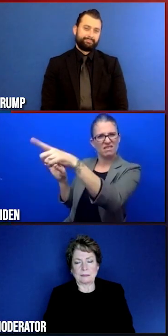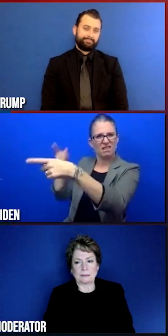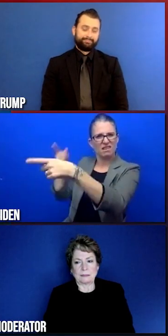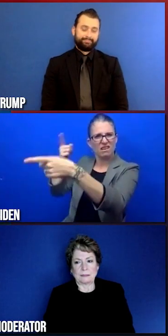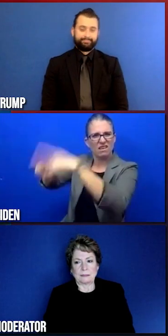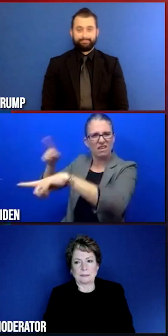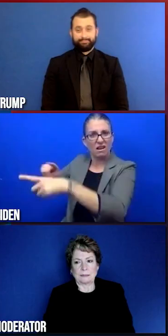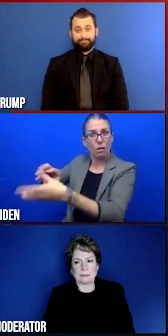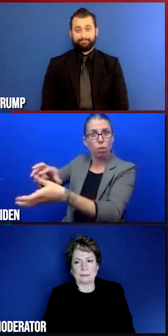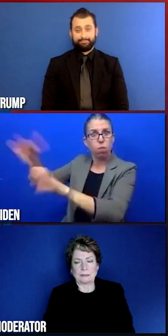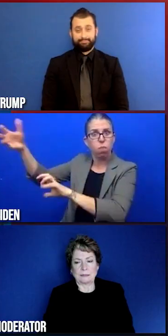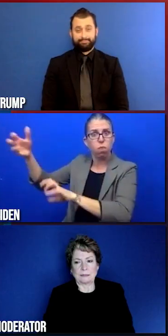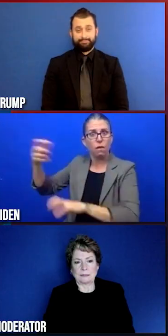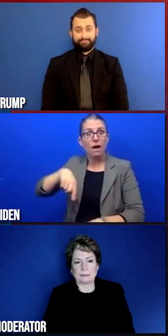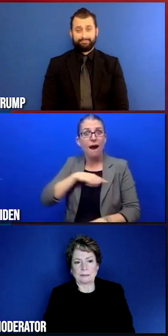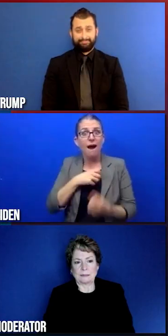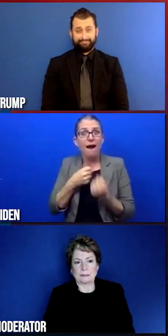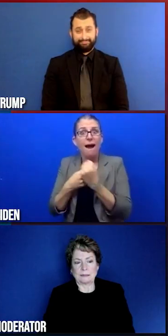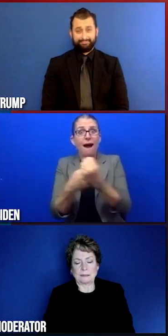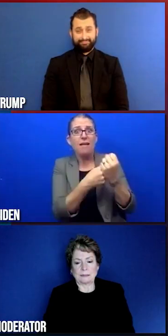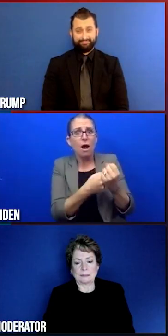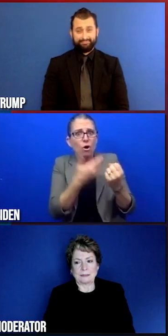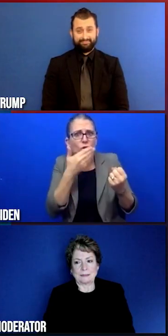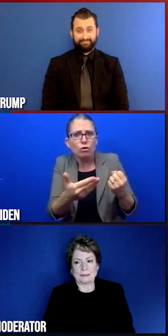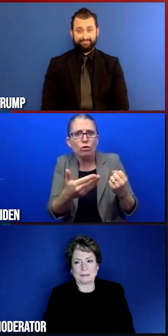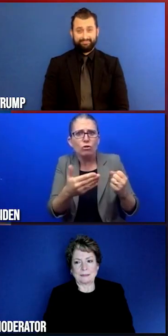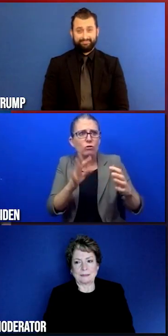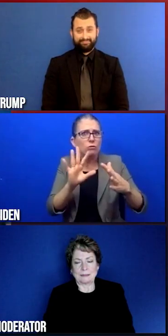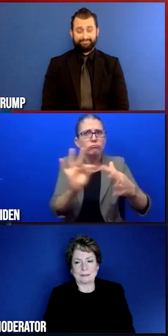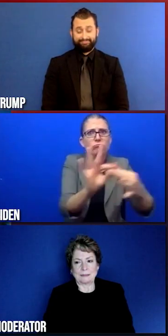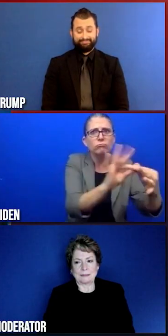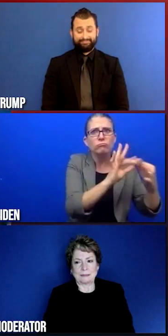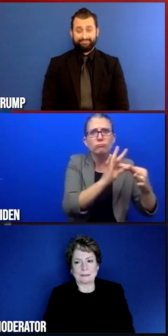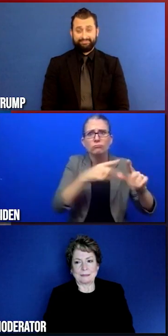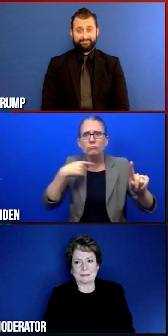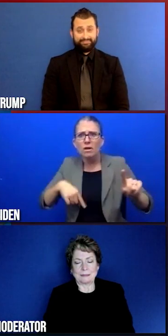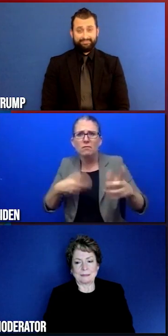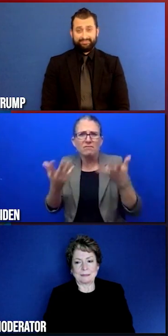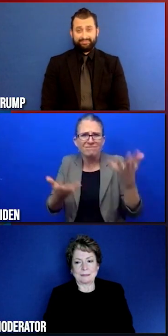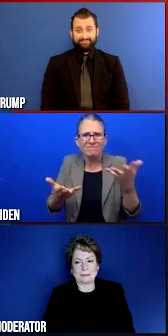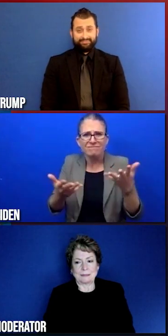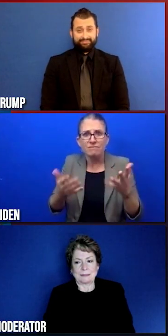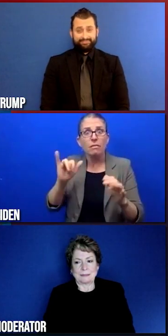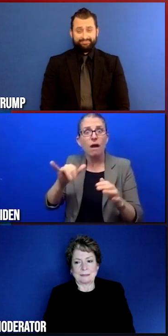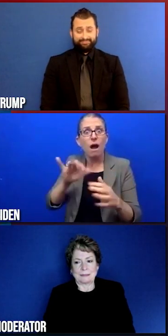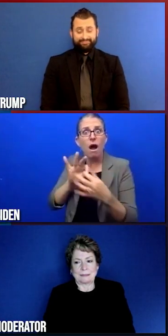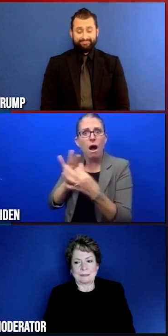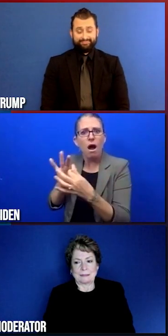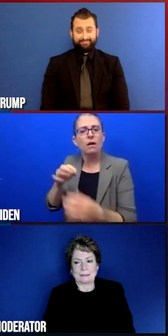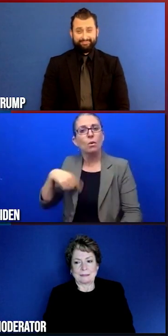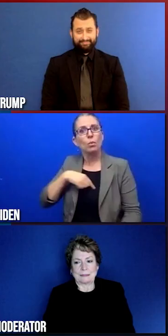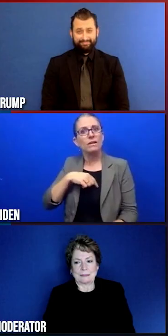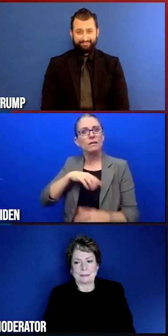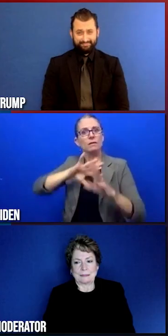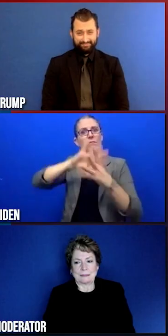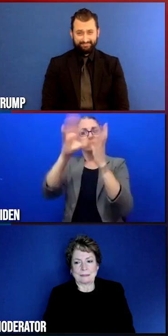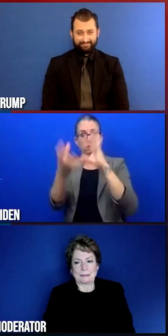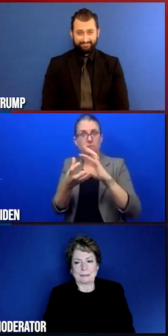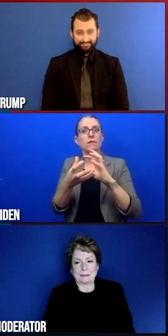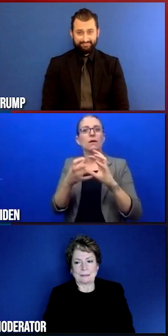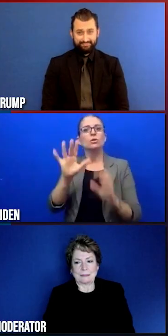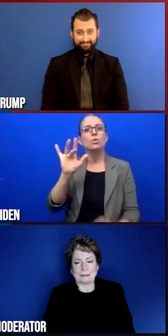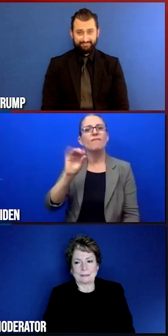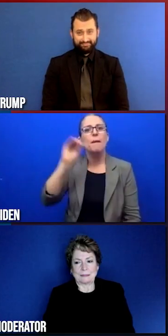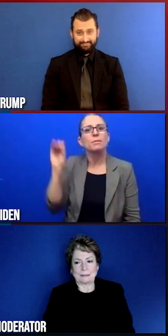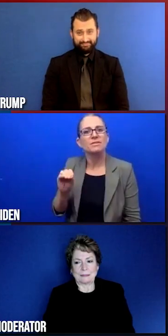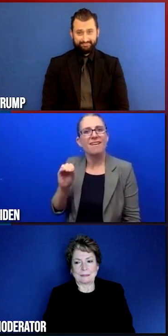25% of the world's economy. We need to be having the rest of our friends with us saying to China, these are the rules. You play by them or